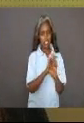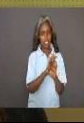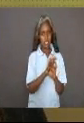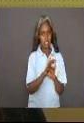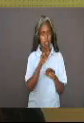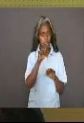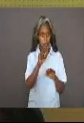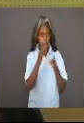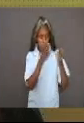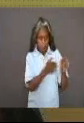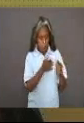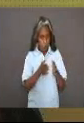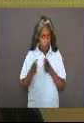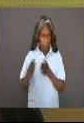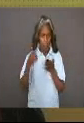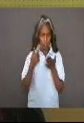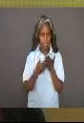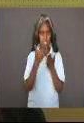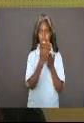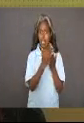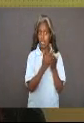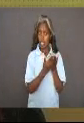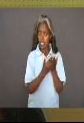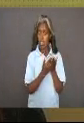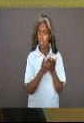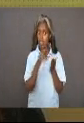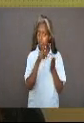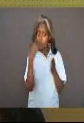You might prepare for this lesson by